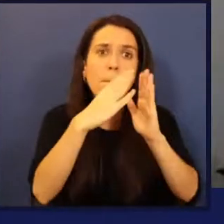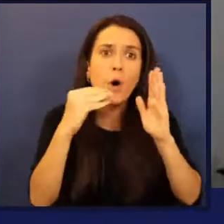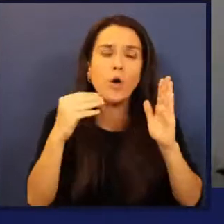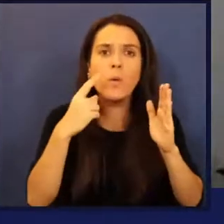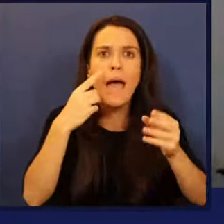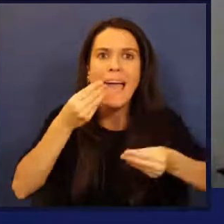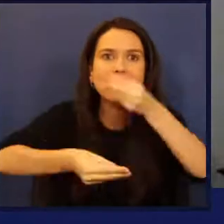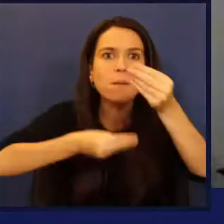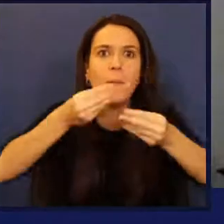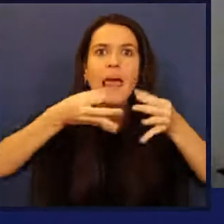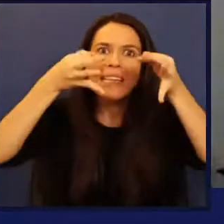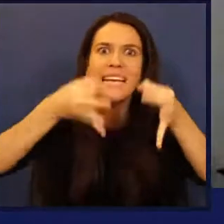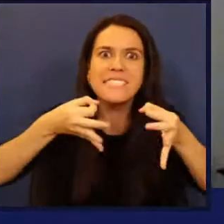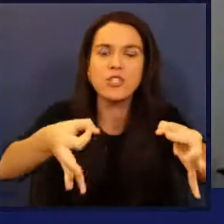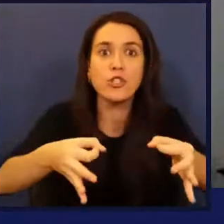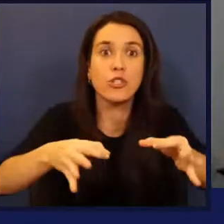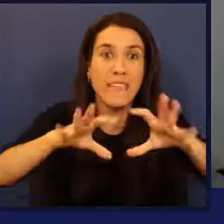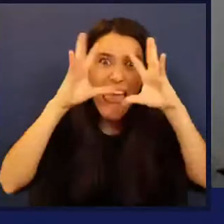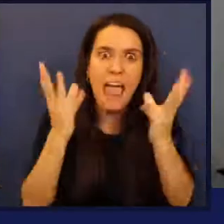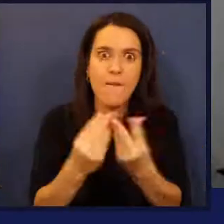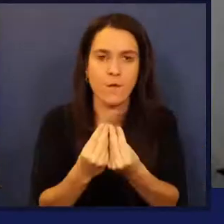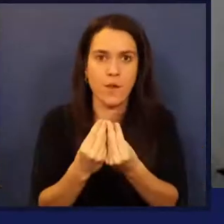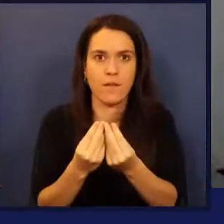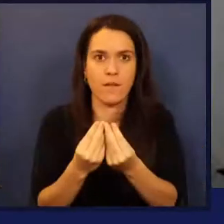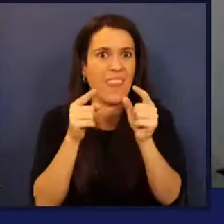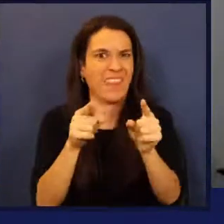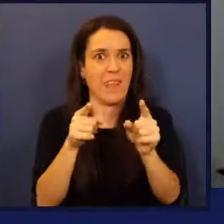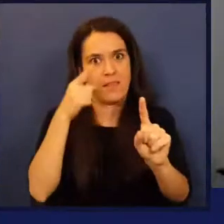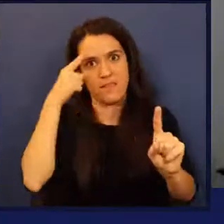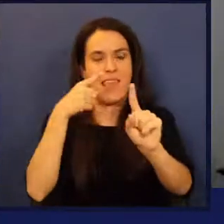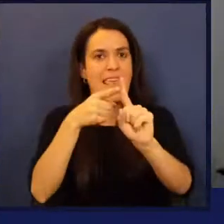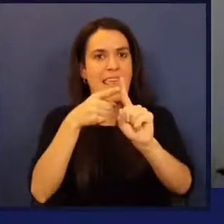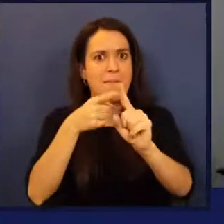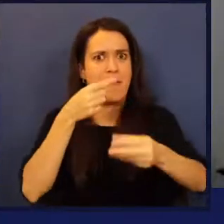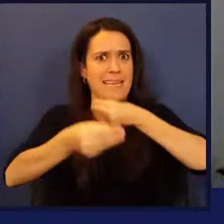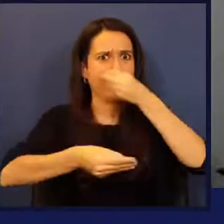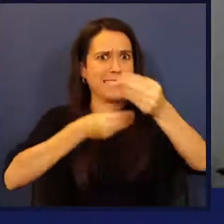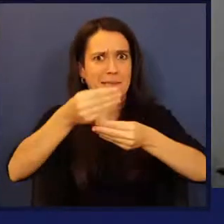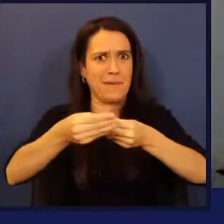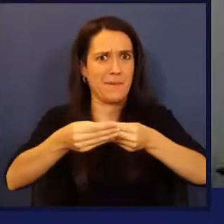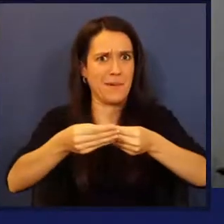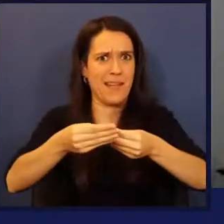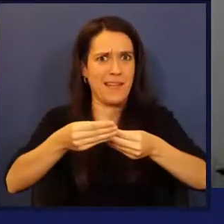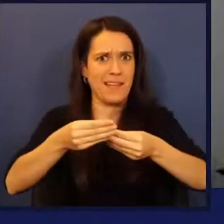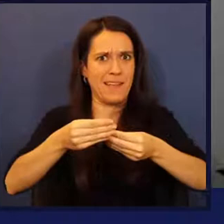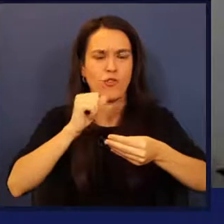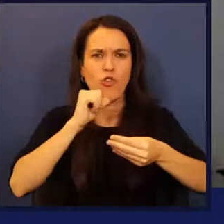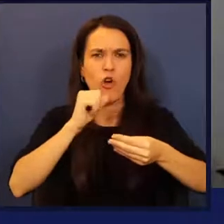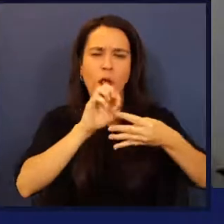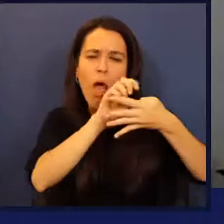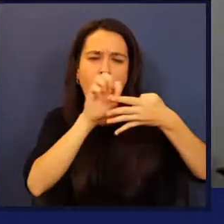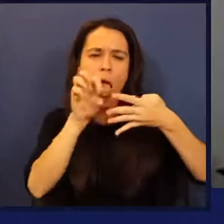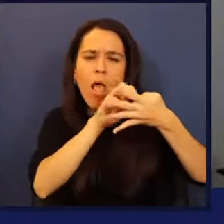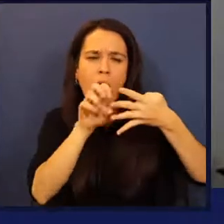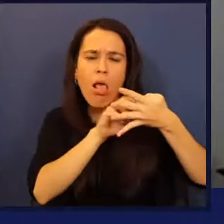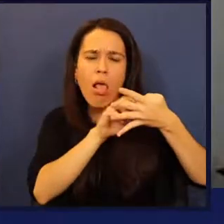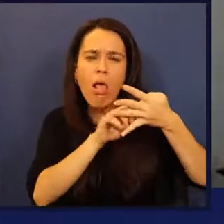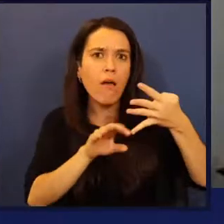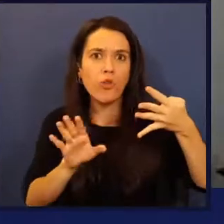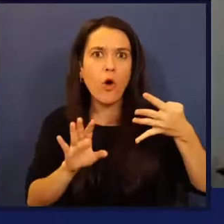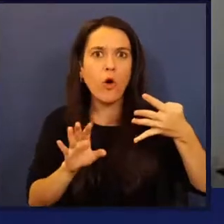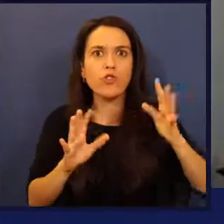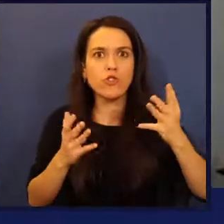that they make in a stand-up. It doesn't have to be hard. It doesn't have to even be in code, but it does have to be model